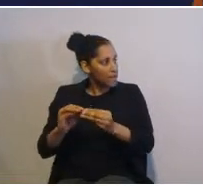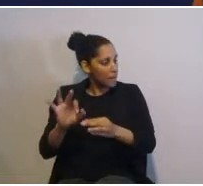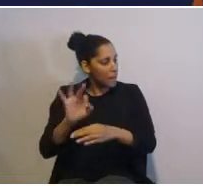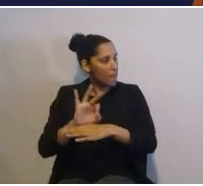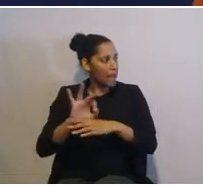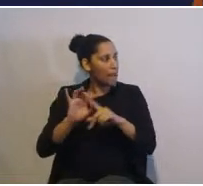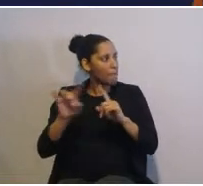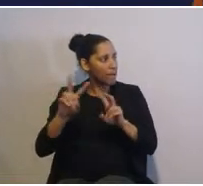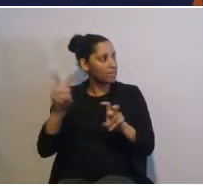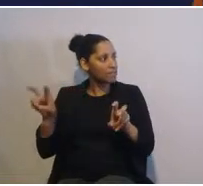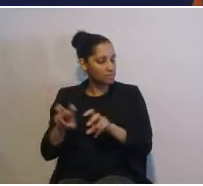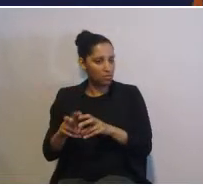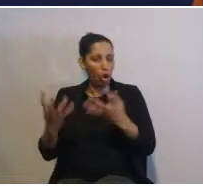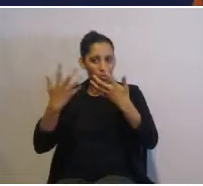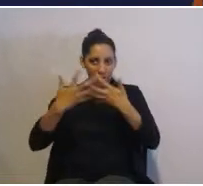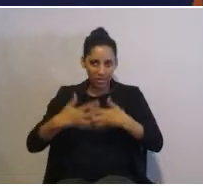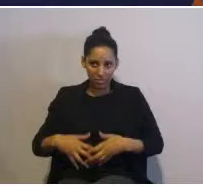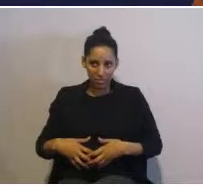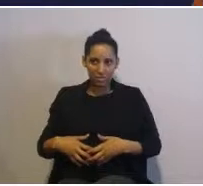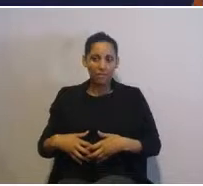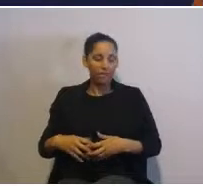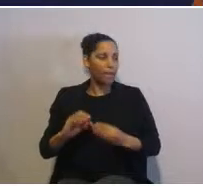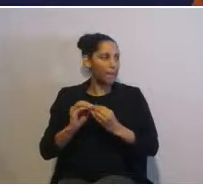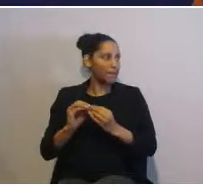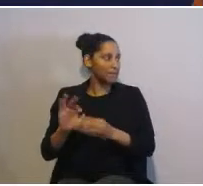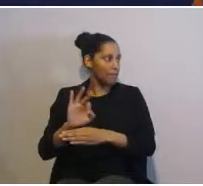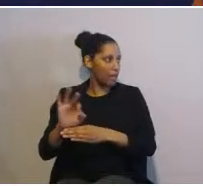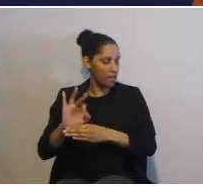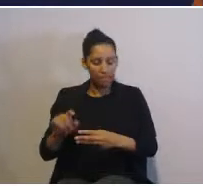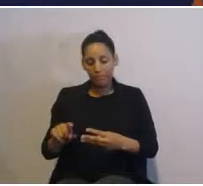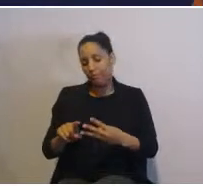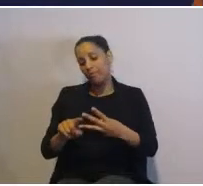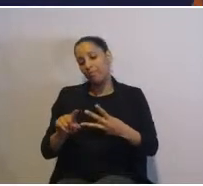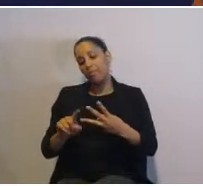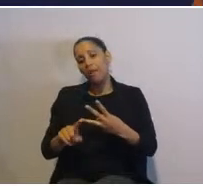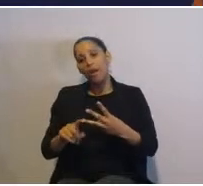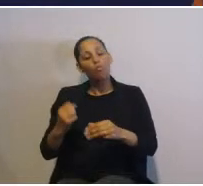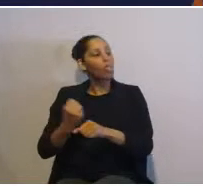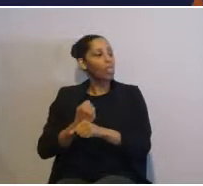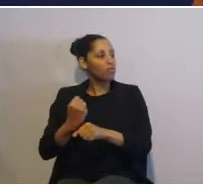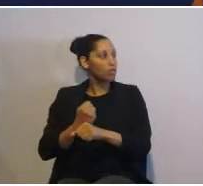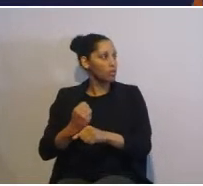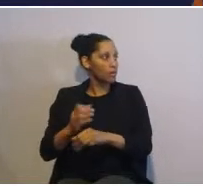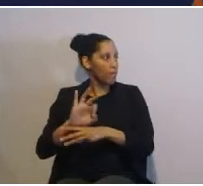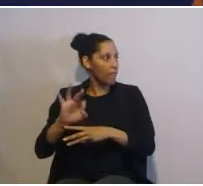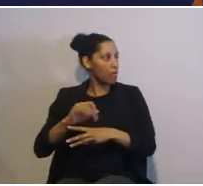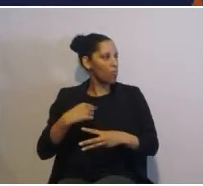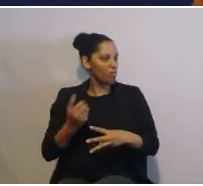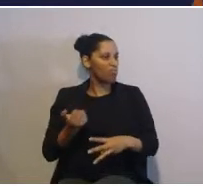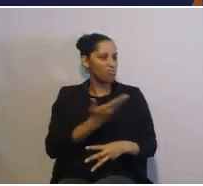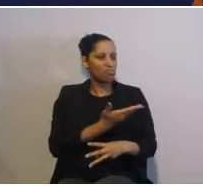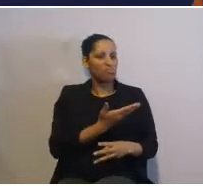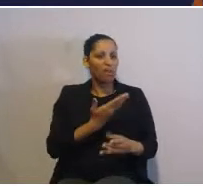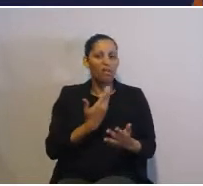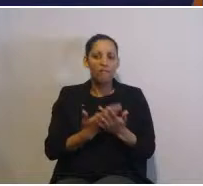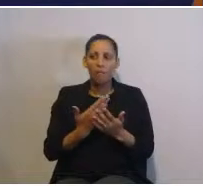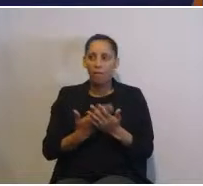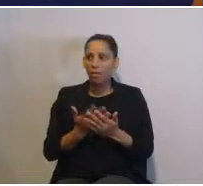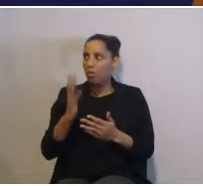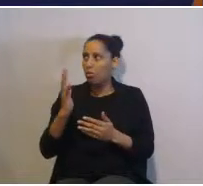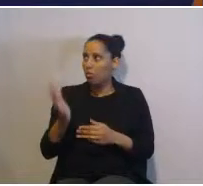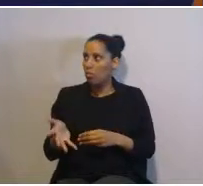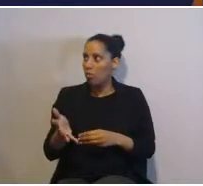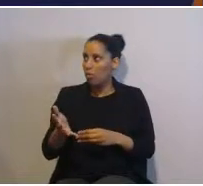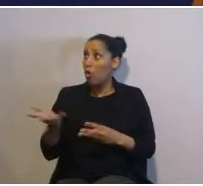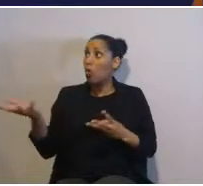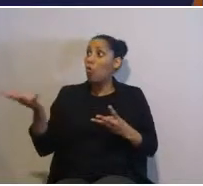the comprehensive maintenance plan. And then in terms of the production plan, we'll definitely make that available. With regards to where it